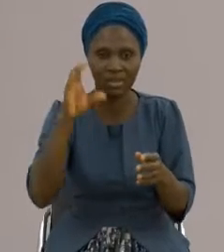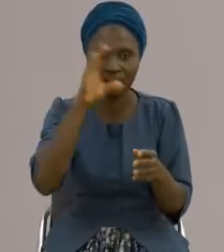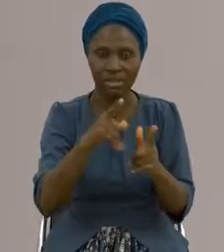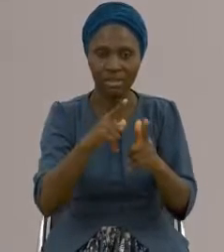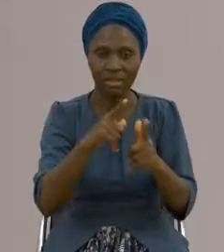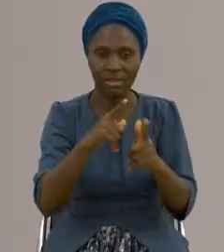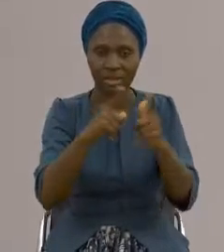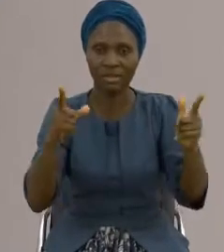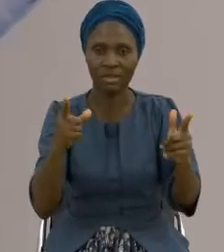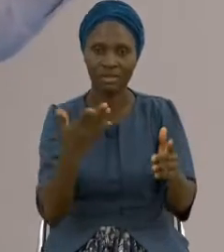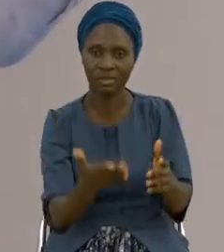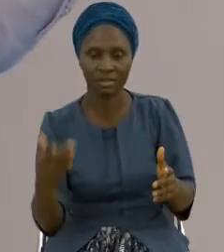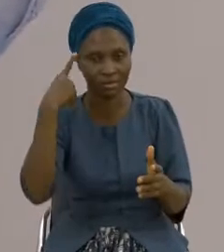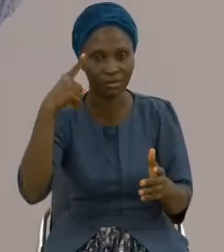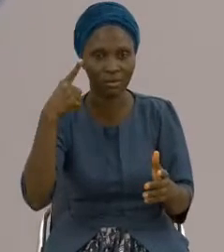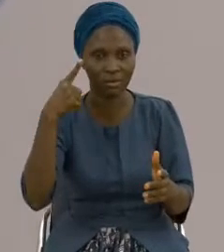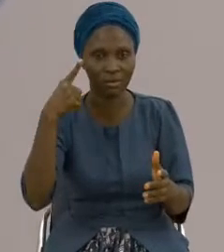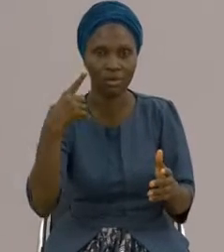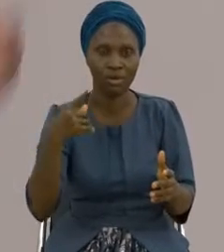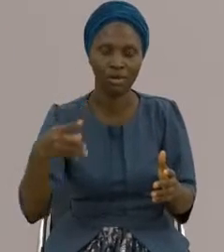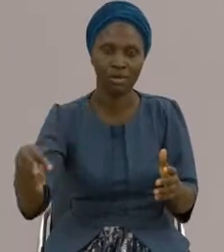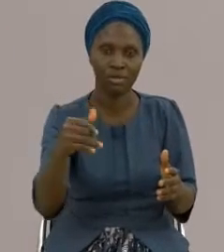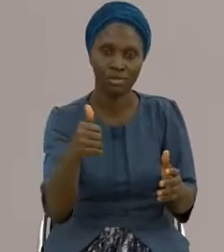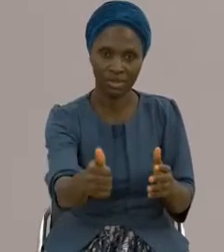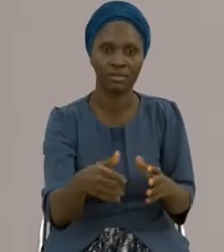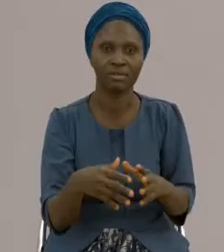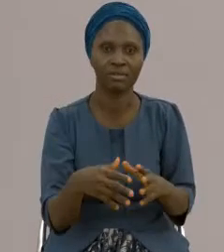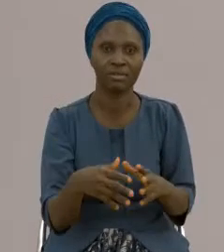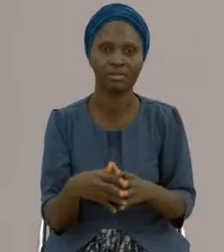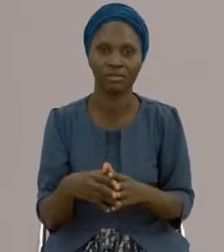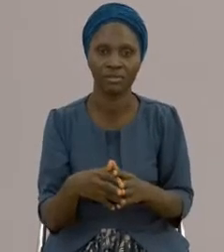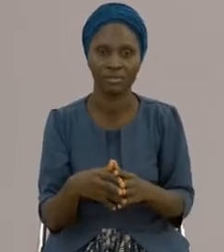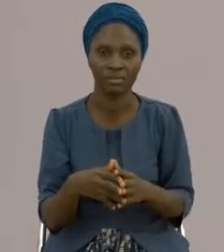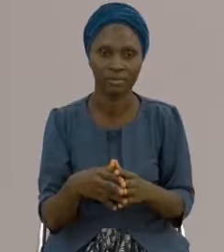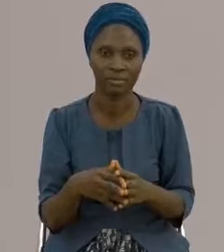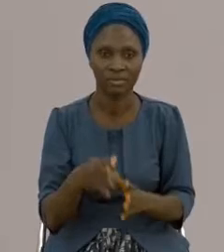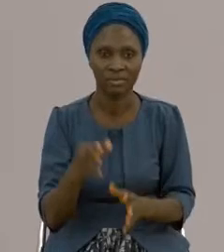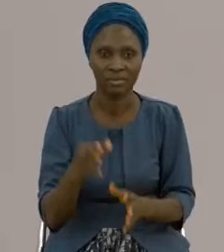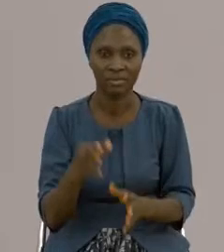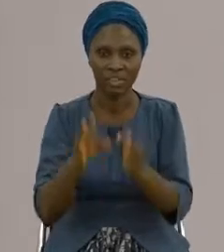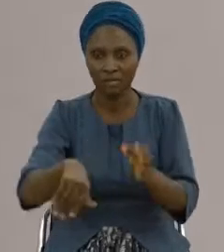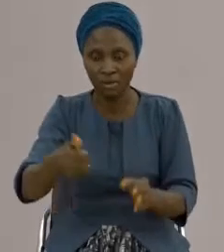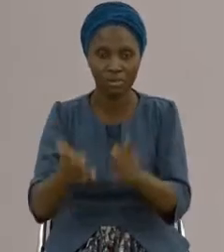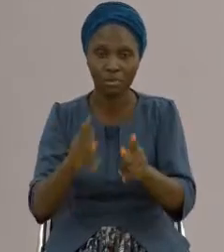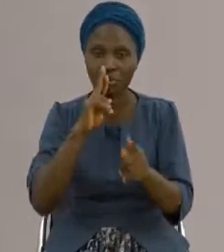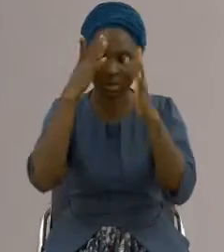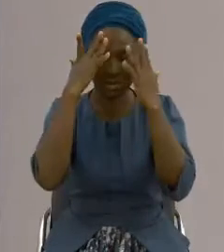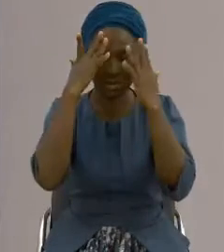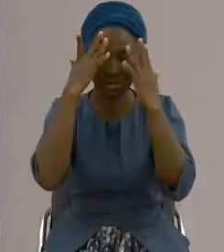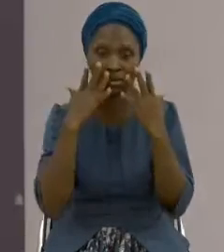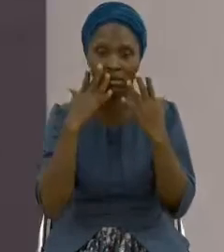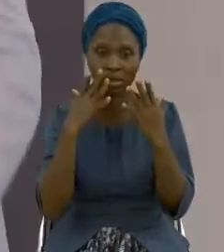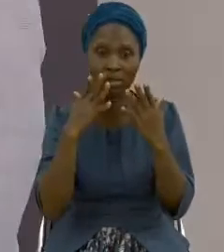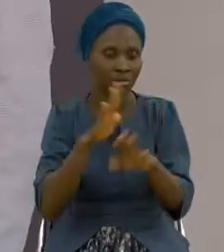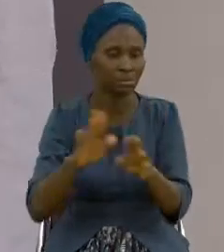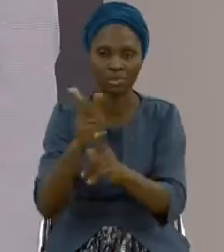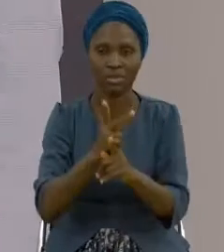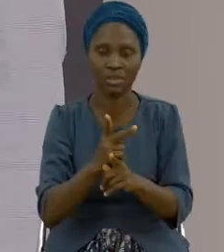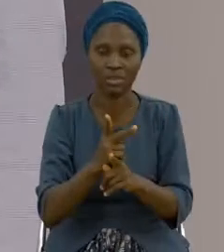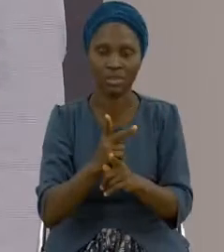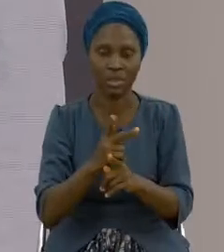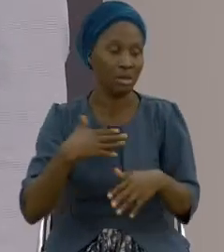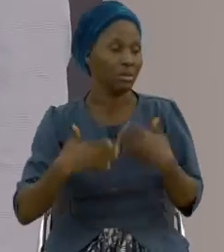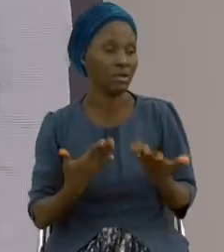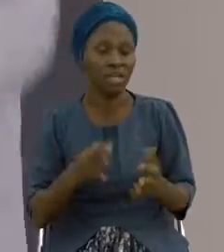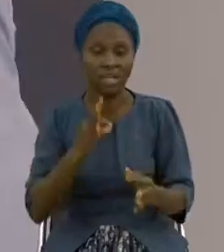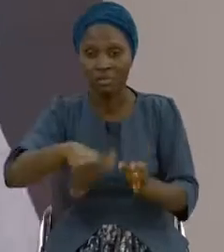others are sad, that's okay for them. Once I'm happy. If others are down, that's okay for them. If I